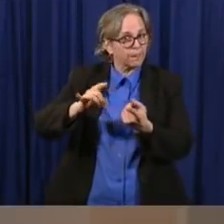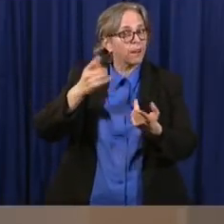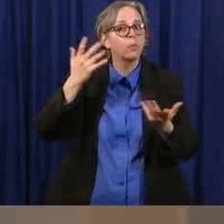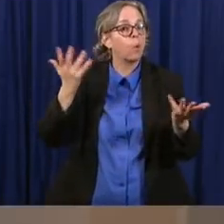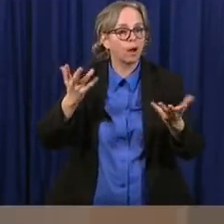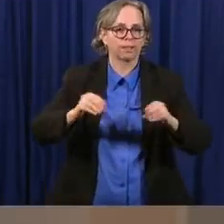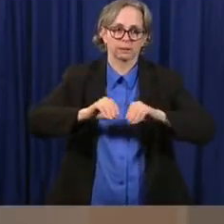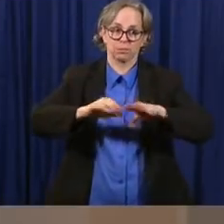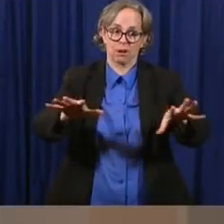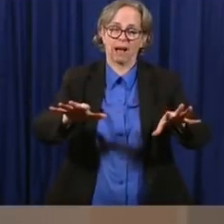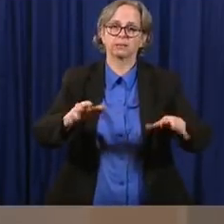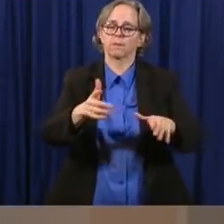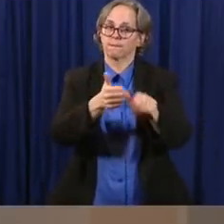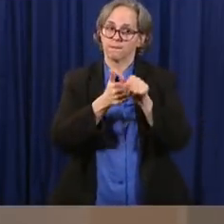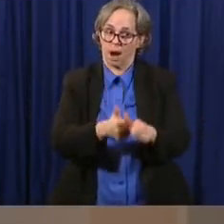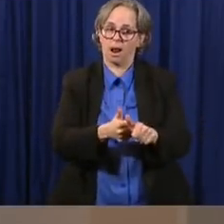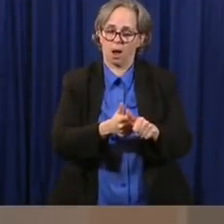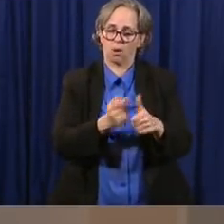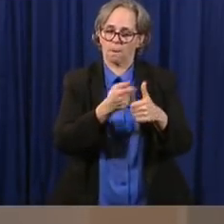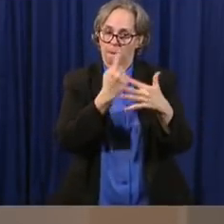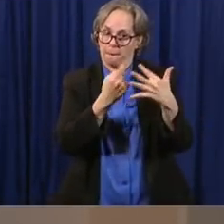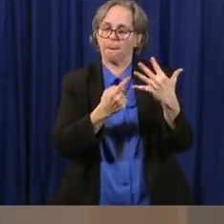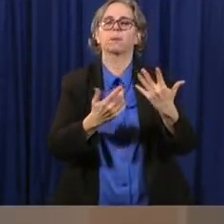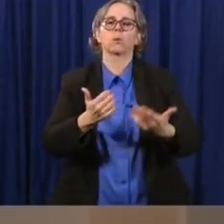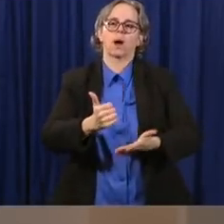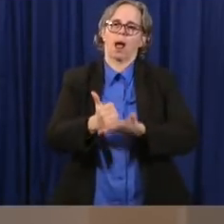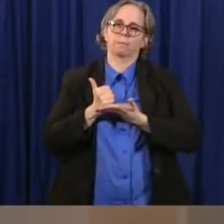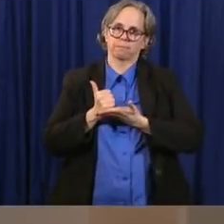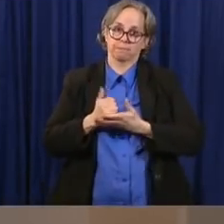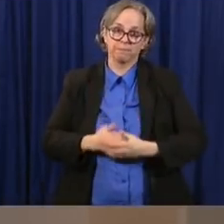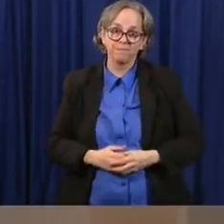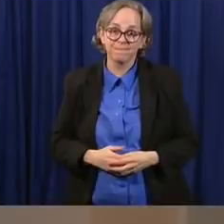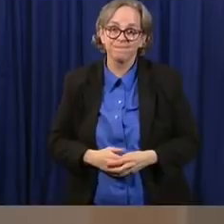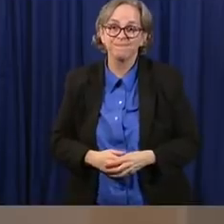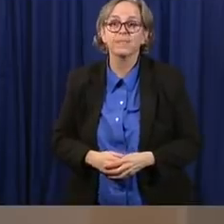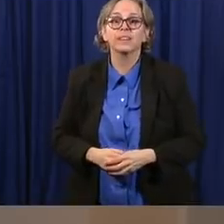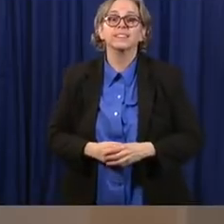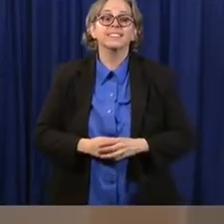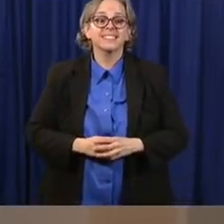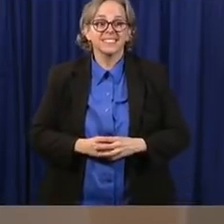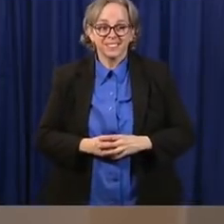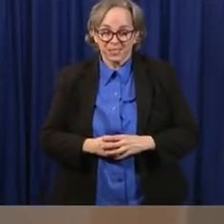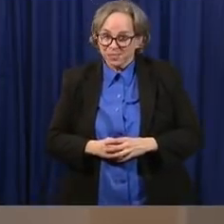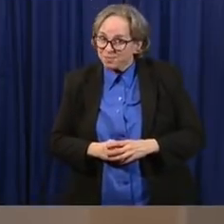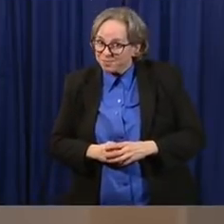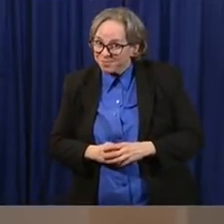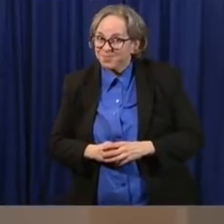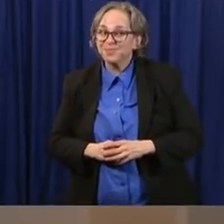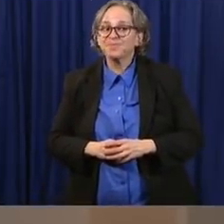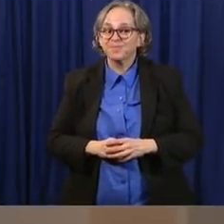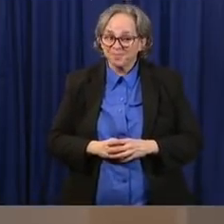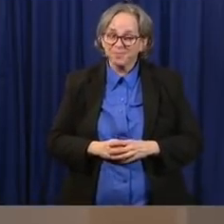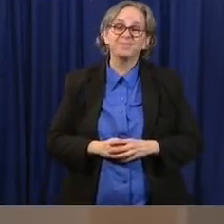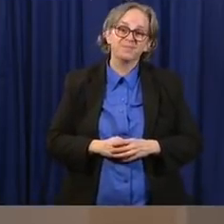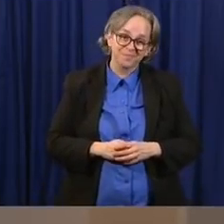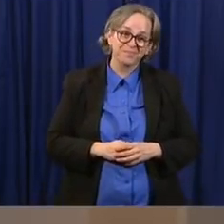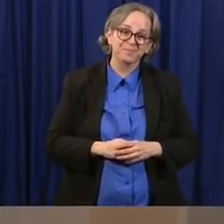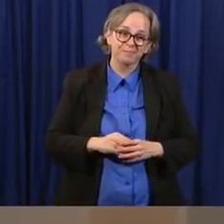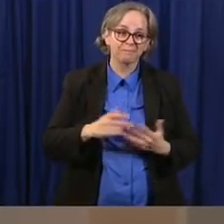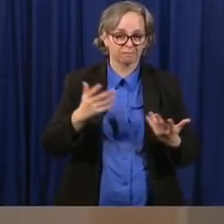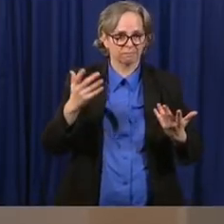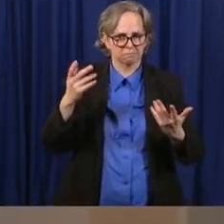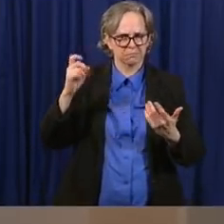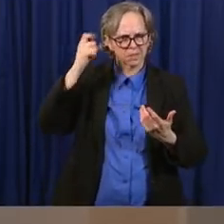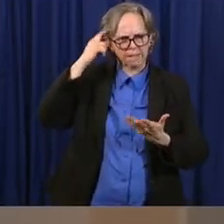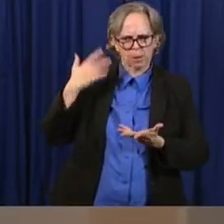out. Also, really appreciate the interaction the Governor and I have had with businesses.